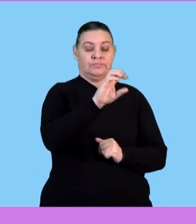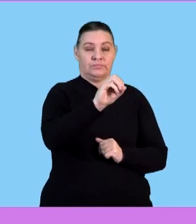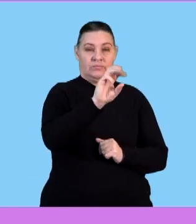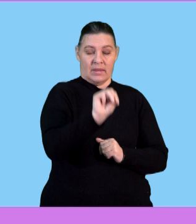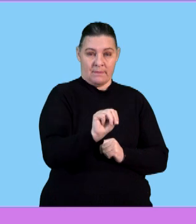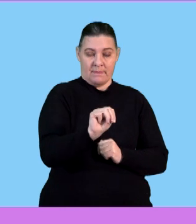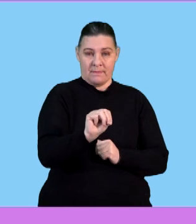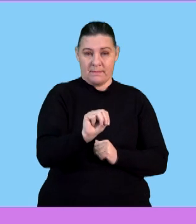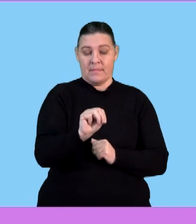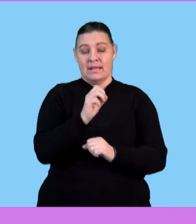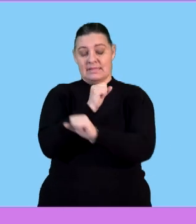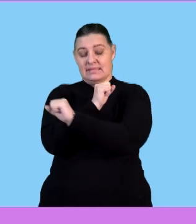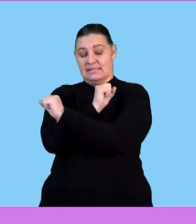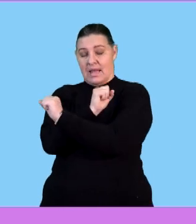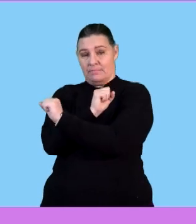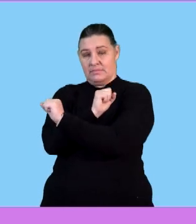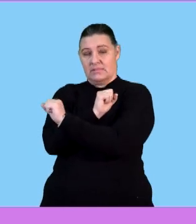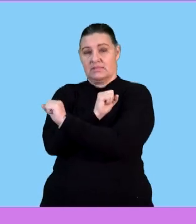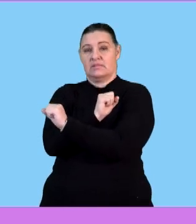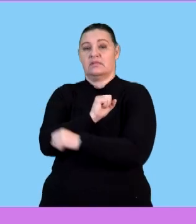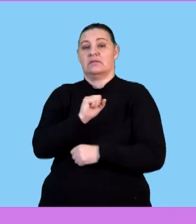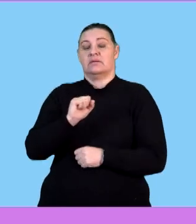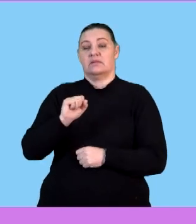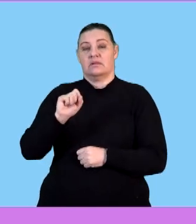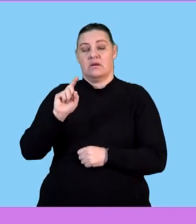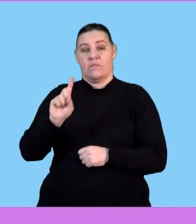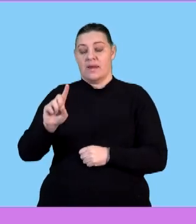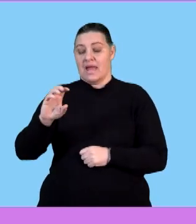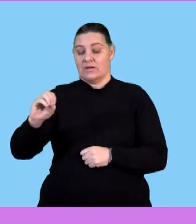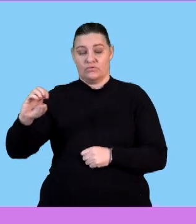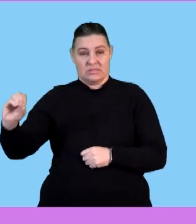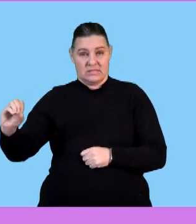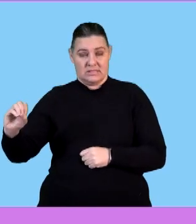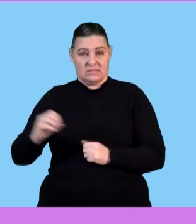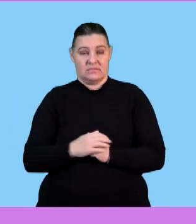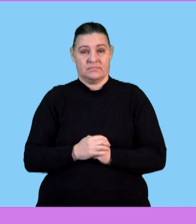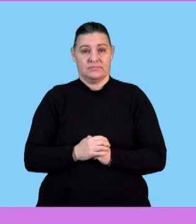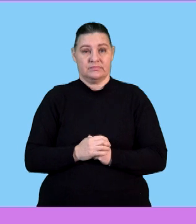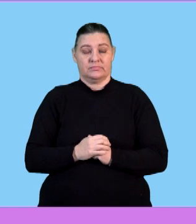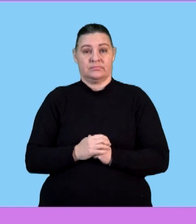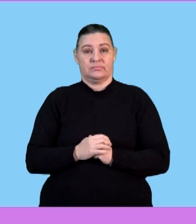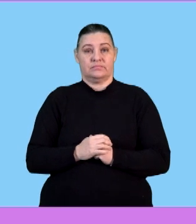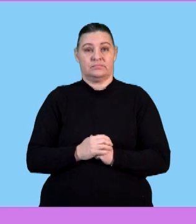110 meters. So in this case, we've got a times. So we times by 100.